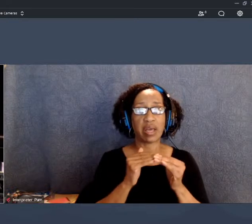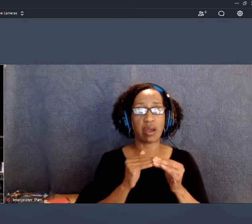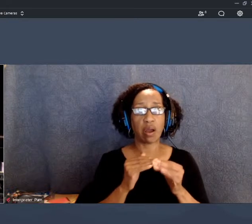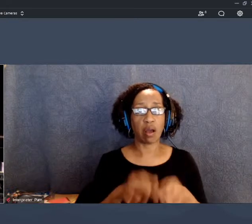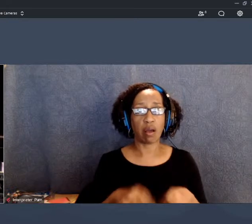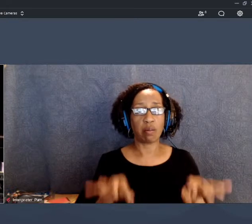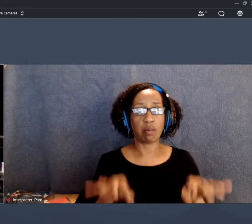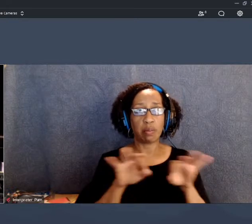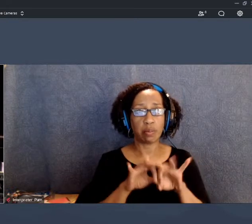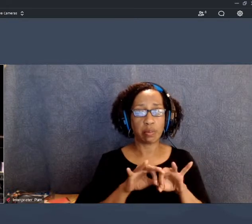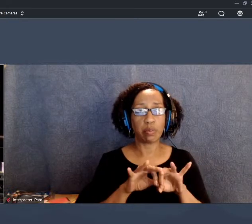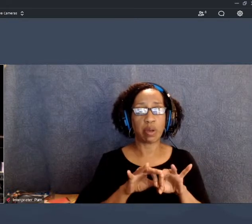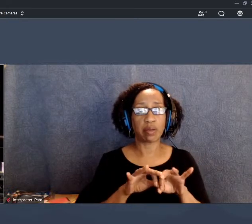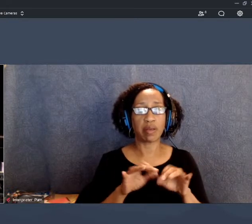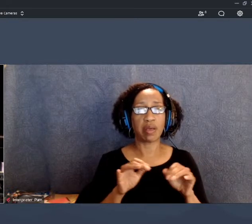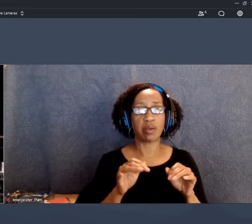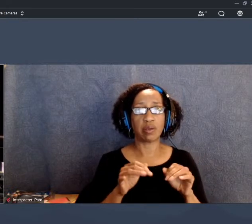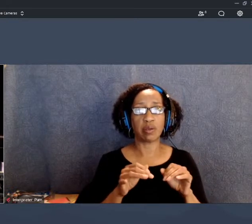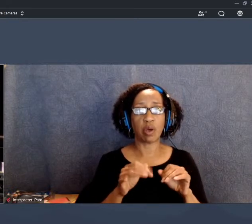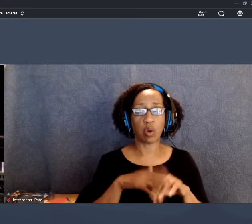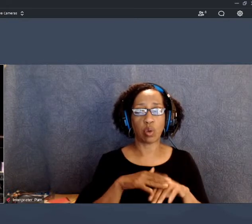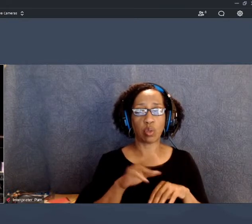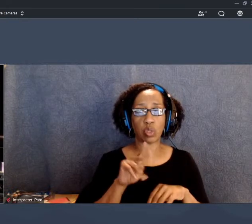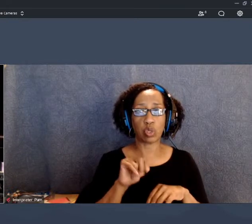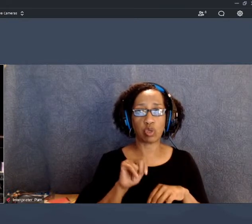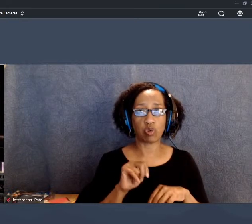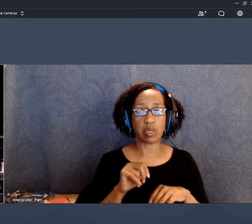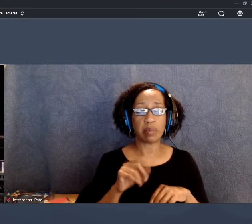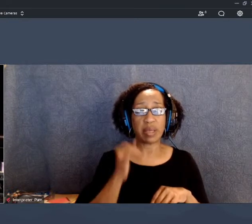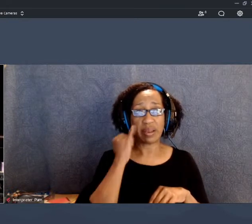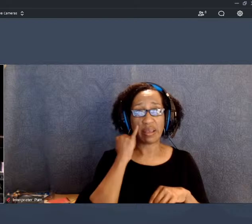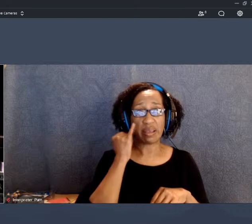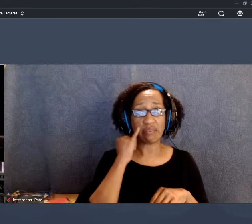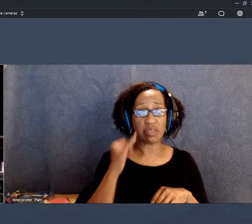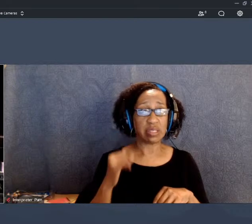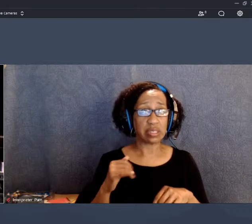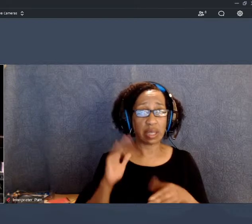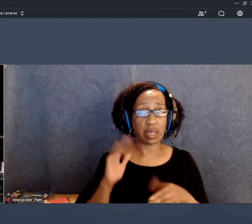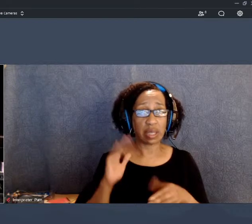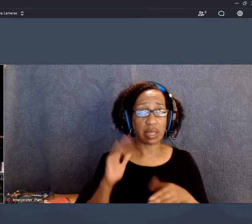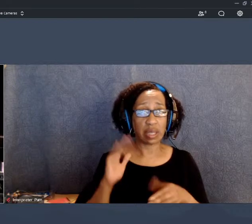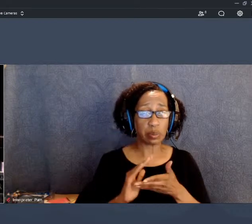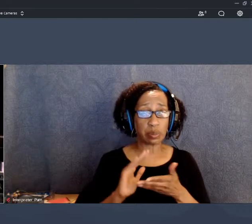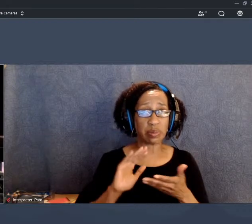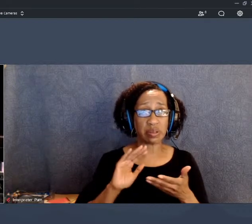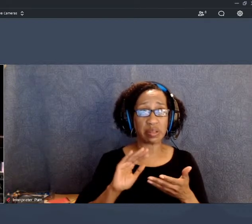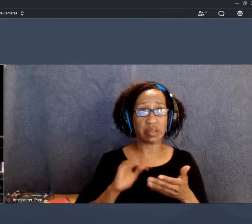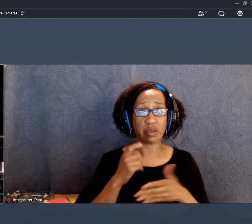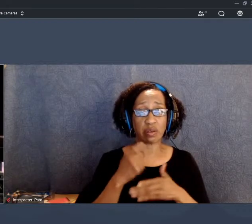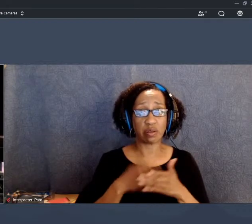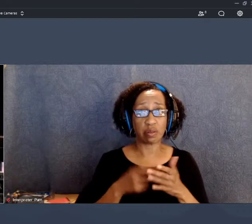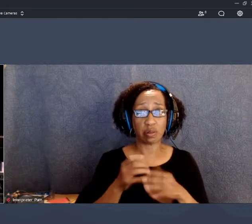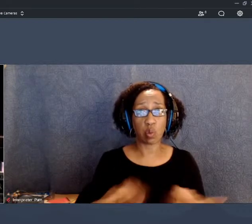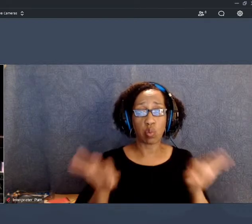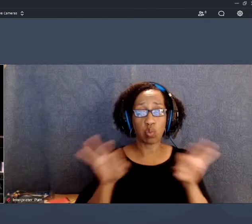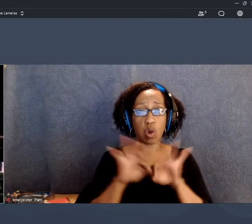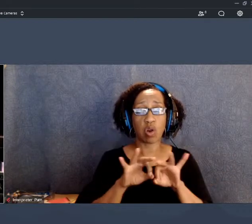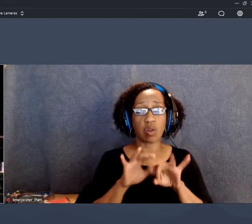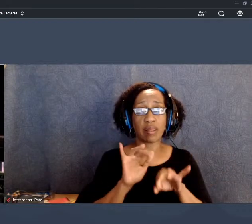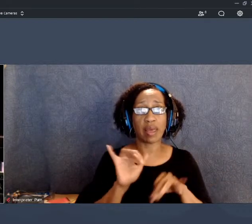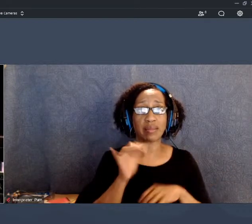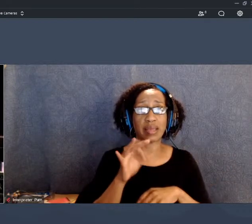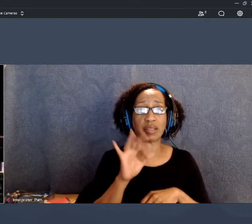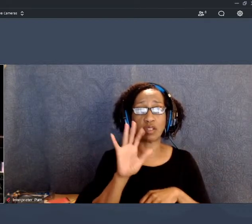Avenue. Underselling and undervaluing property owned by the city, like the 1925 Union